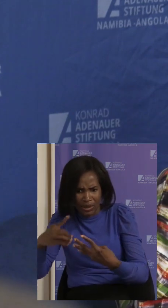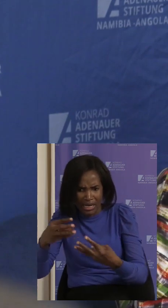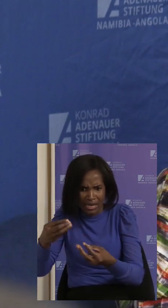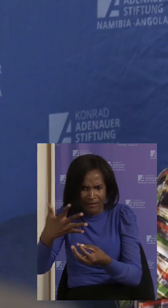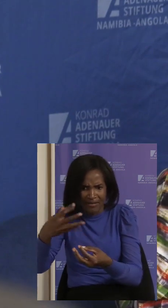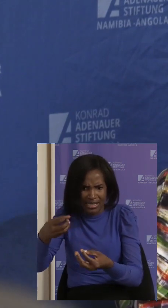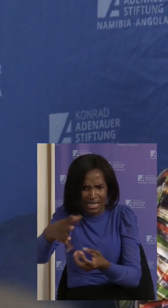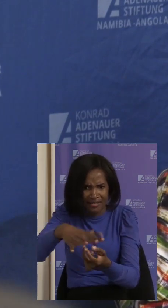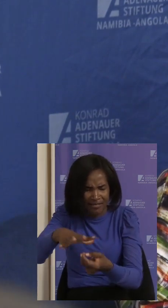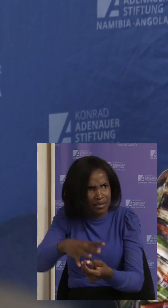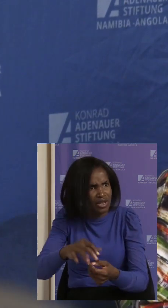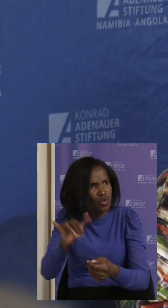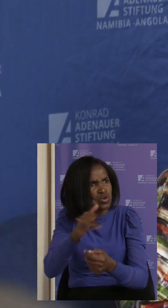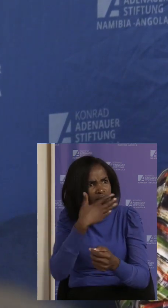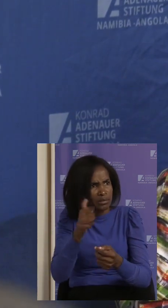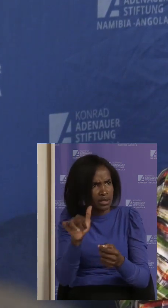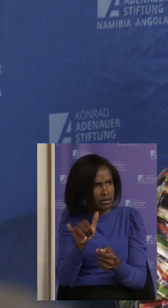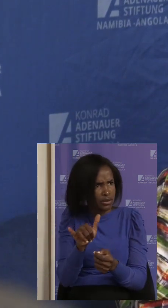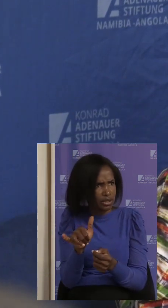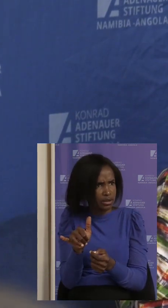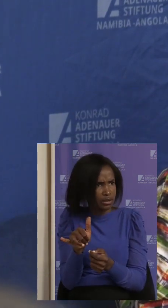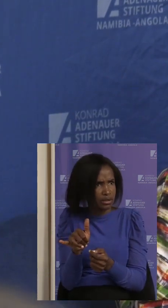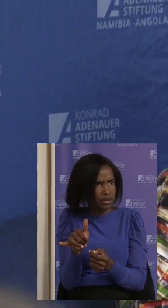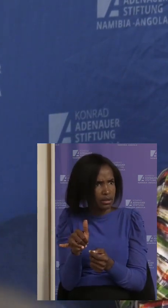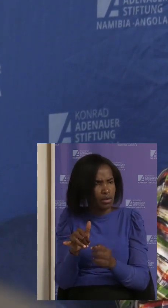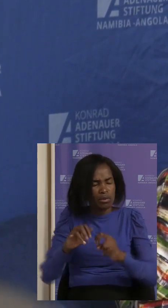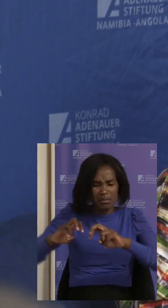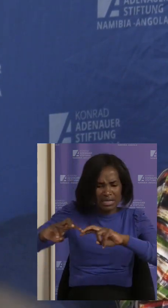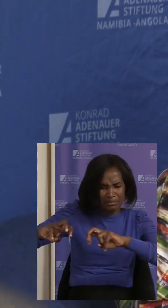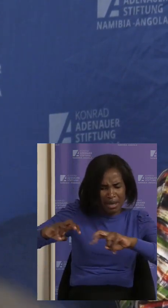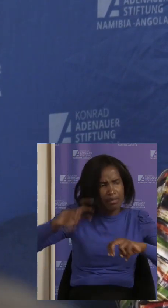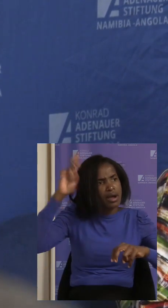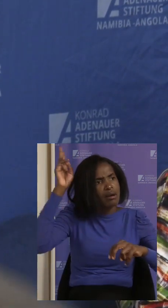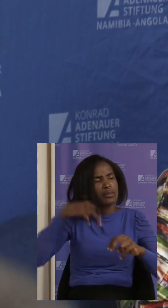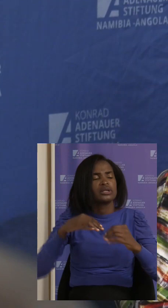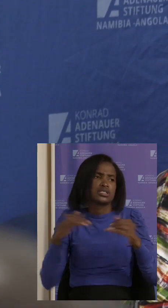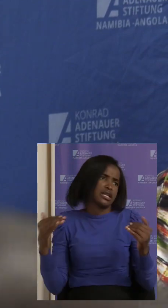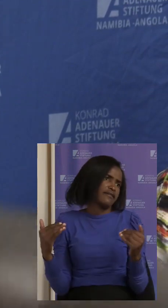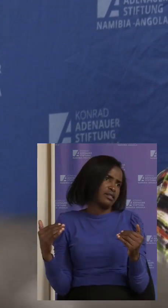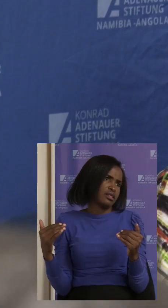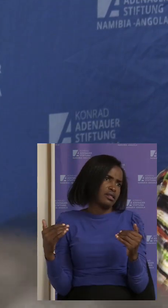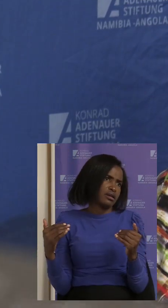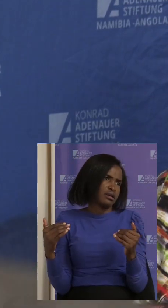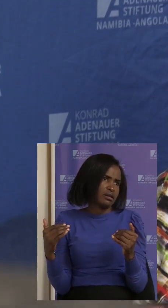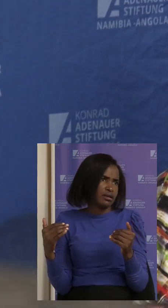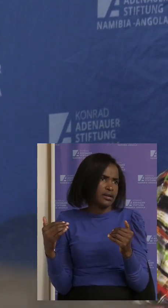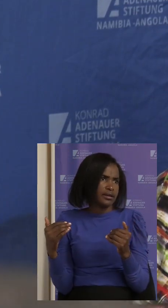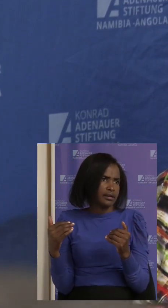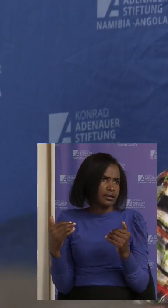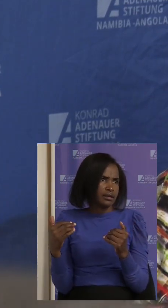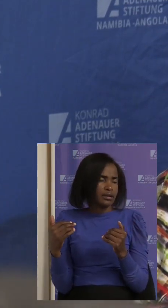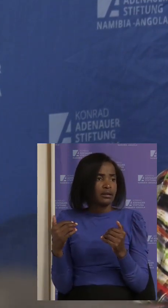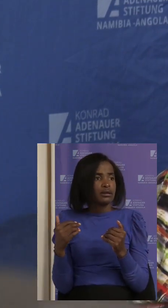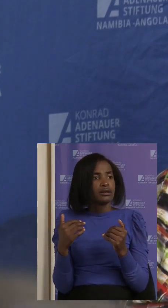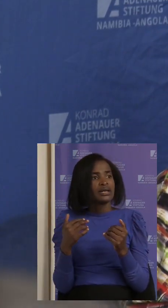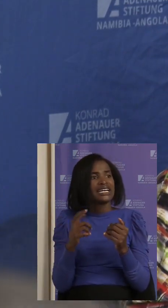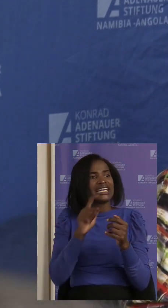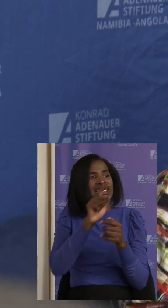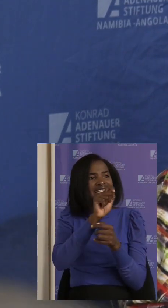small school fitting program? So we need to look at the policy level. And then moving to